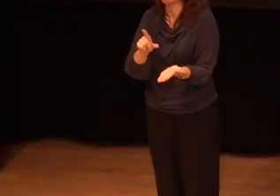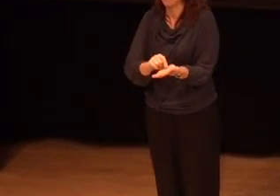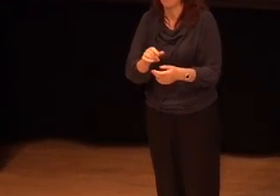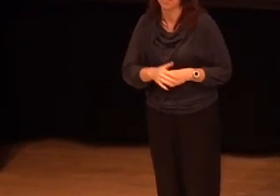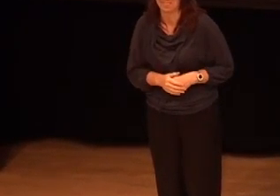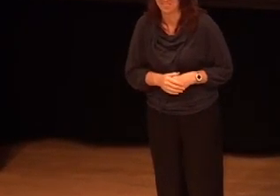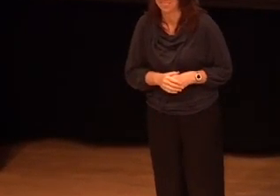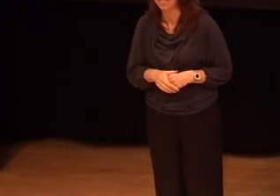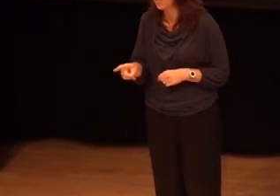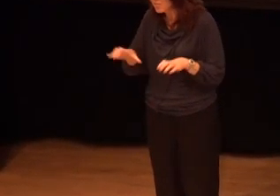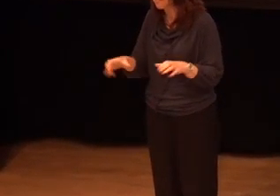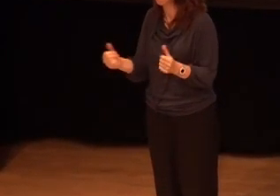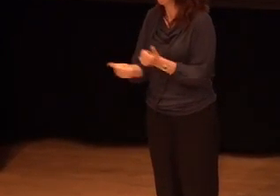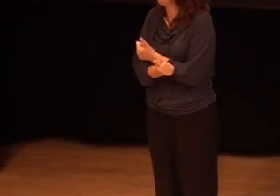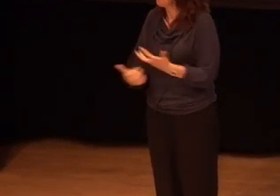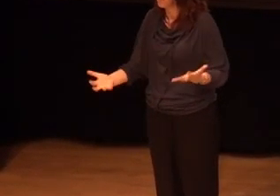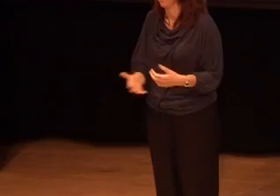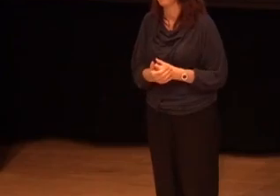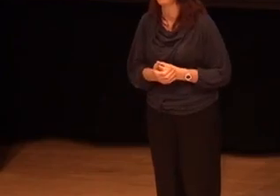all. So welcome, Carr.